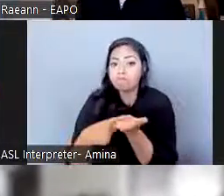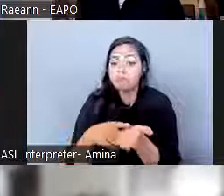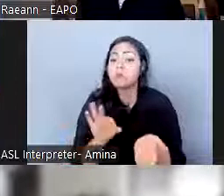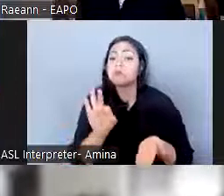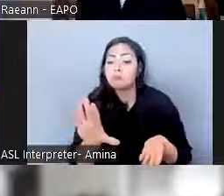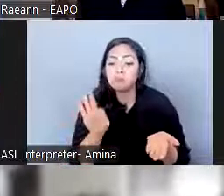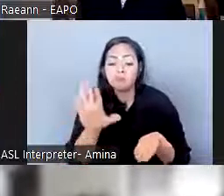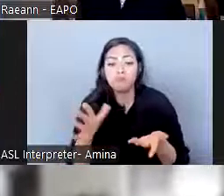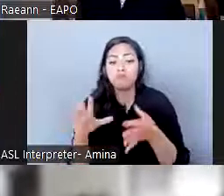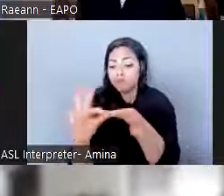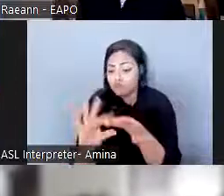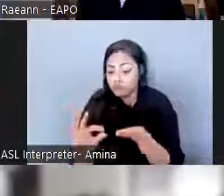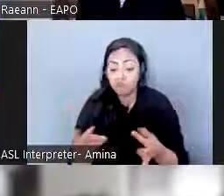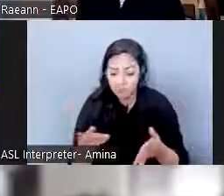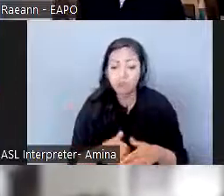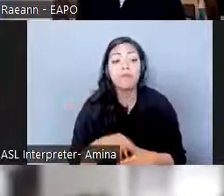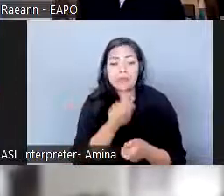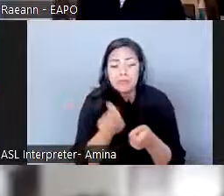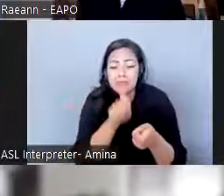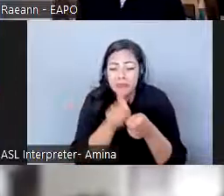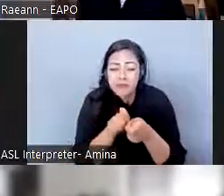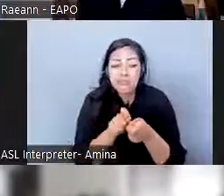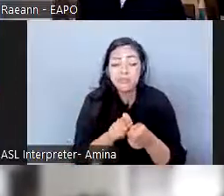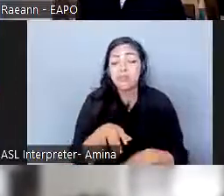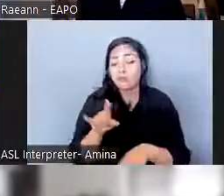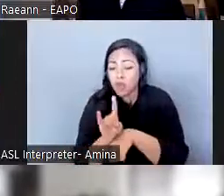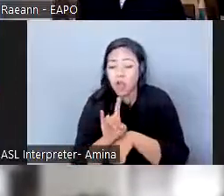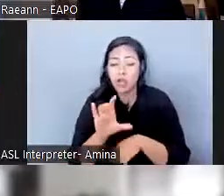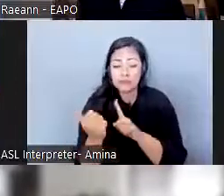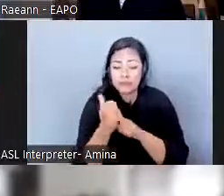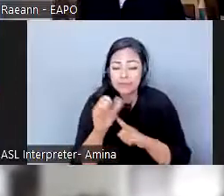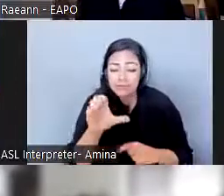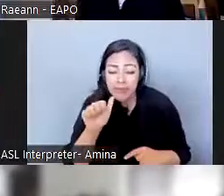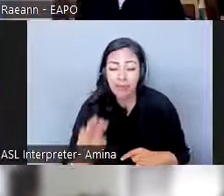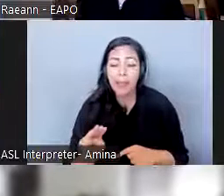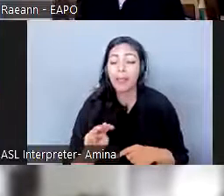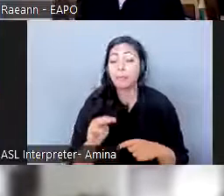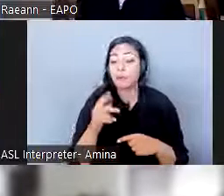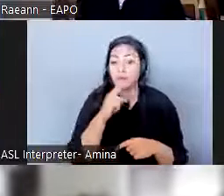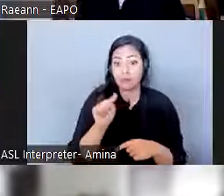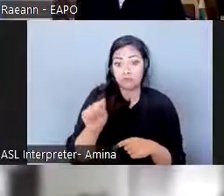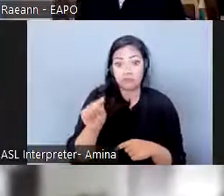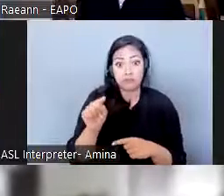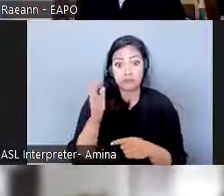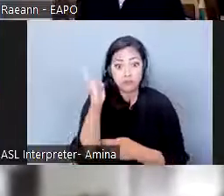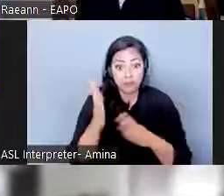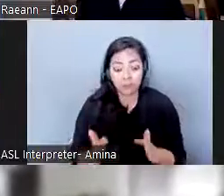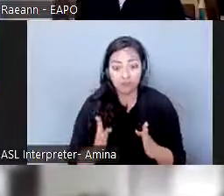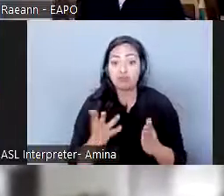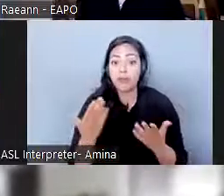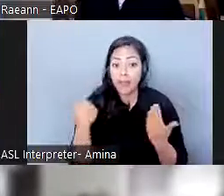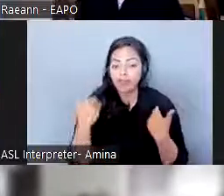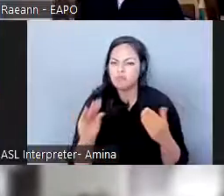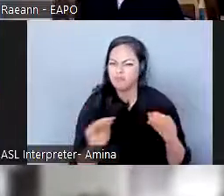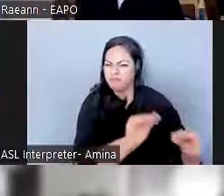and scams or to our speaker, please post that in the Q&A box, and now I will provide the